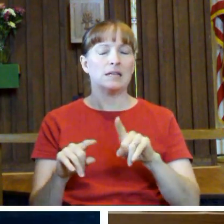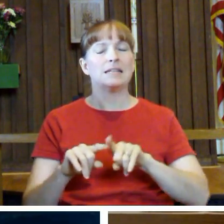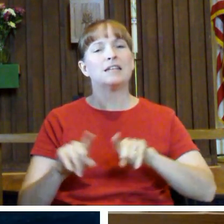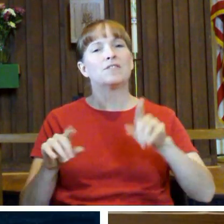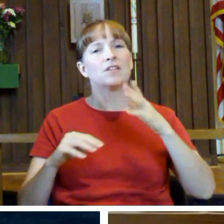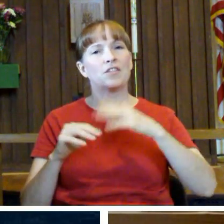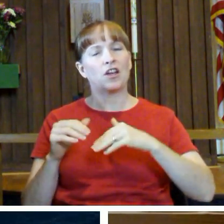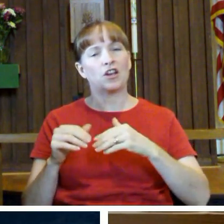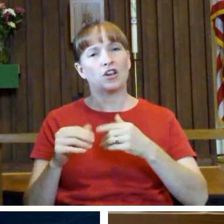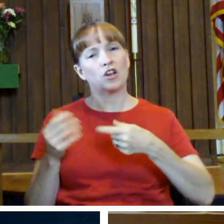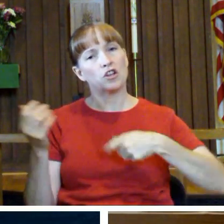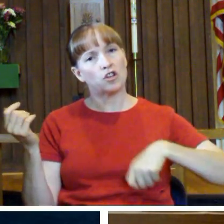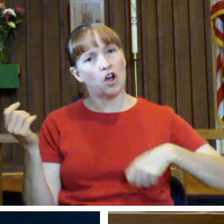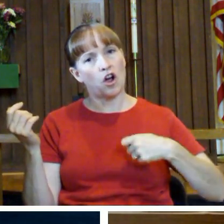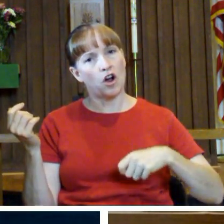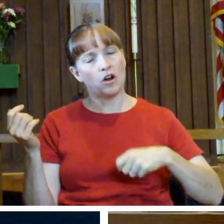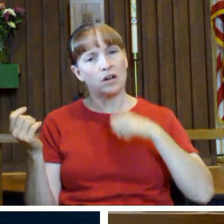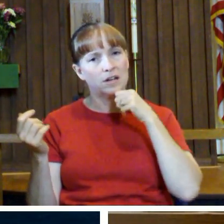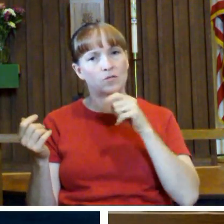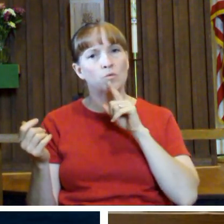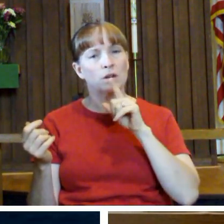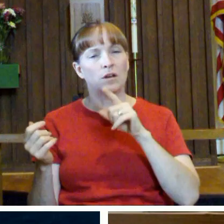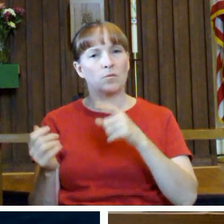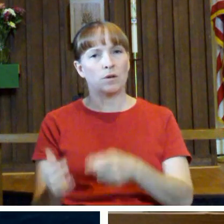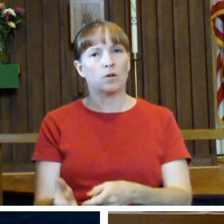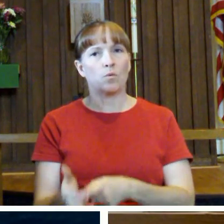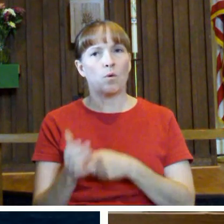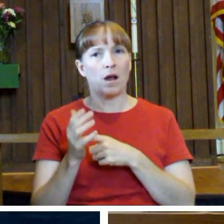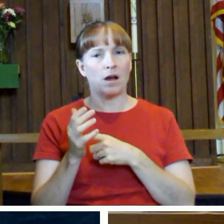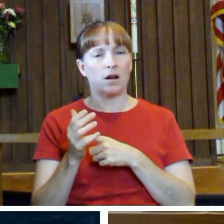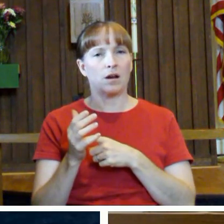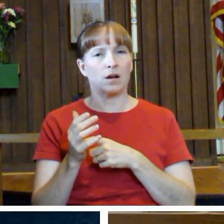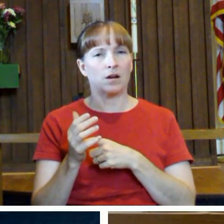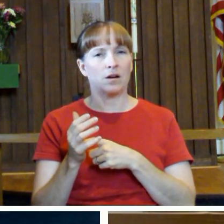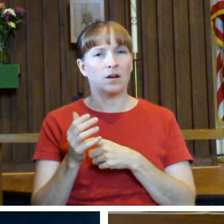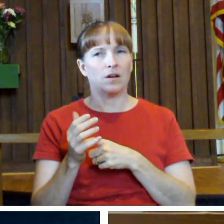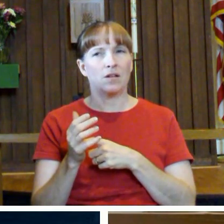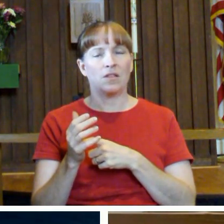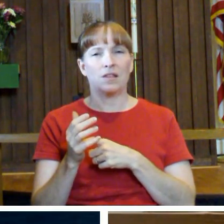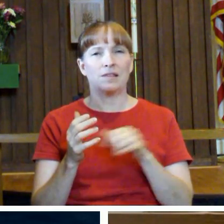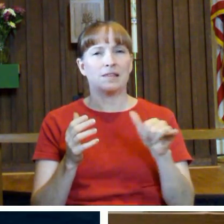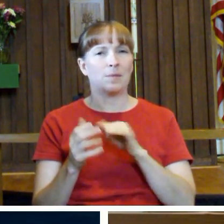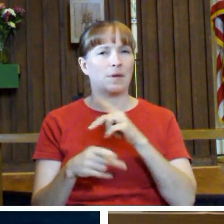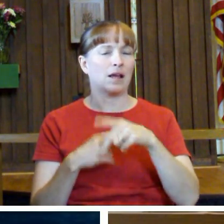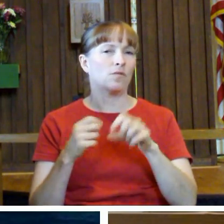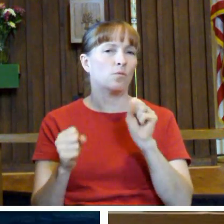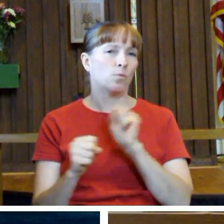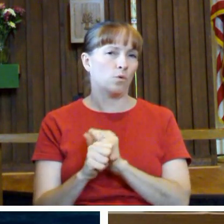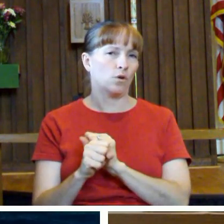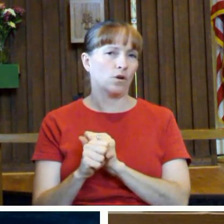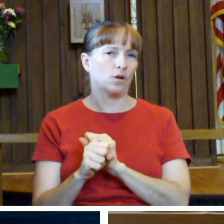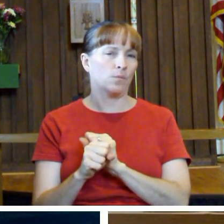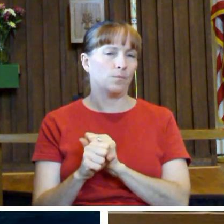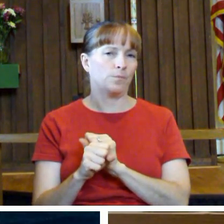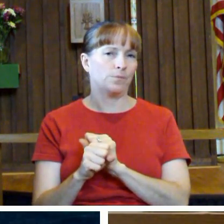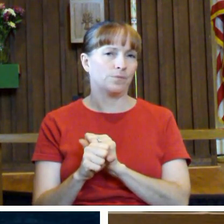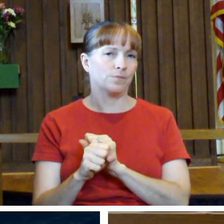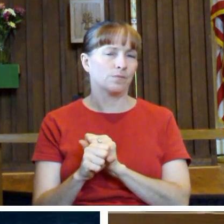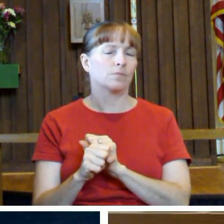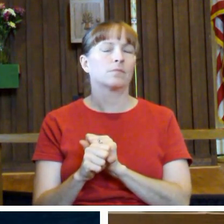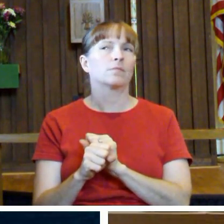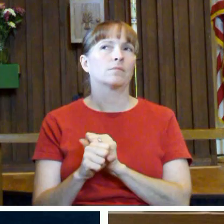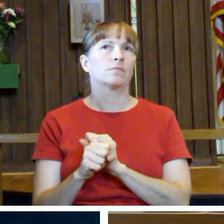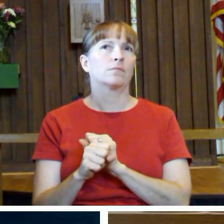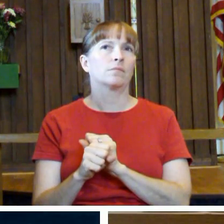guitar, it doesn't really require the work from us. What it requires is a surrendering and an opening